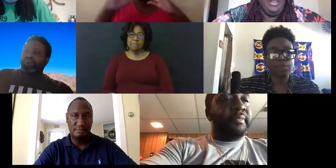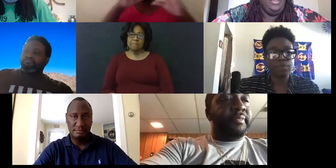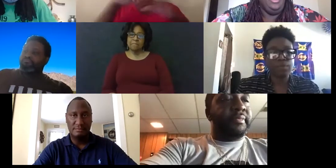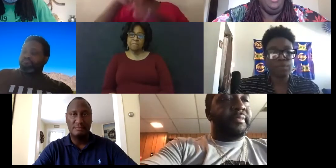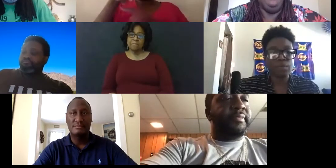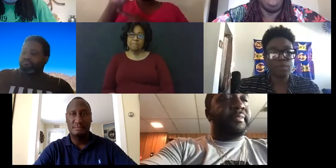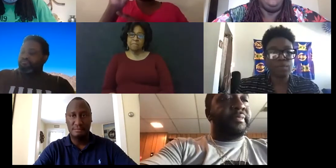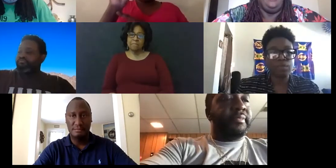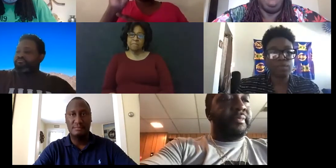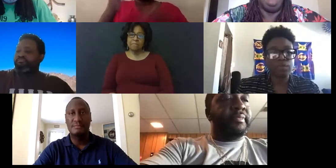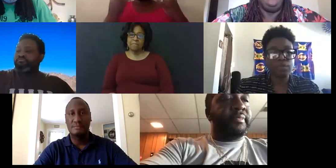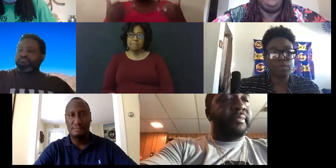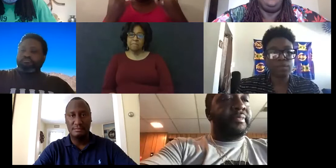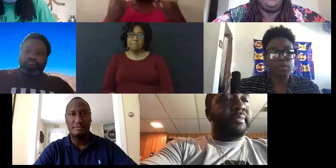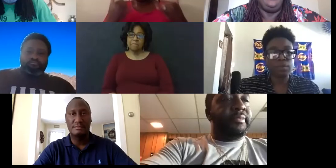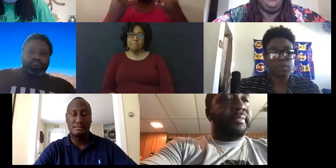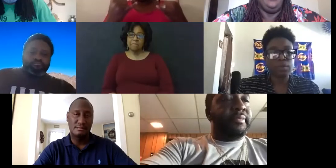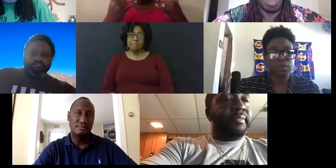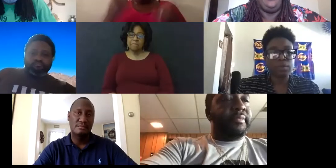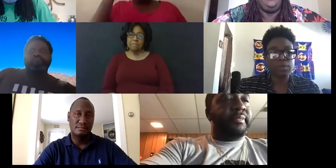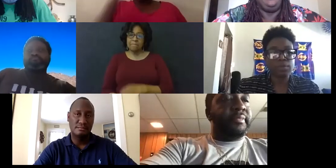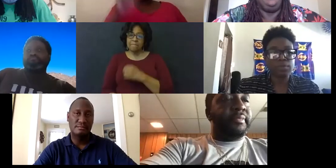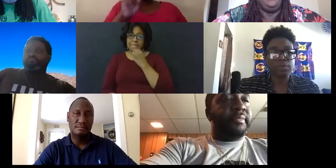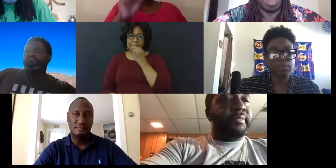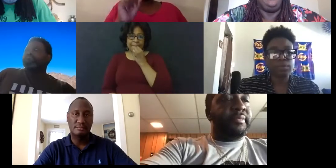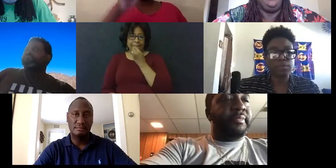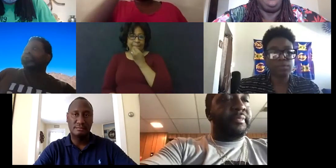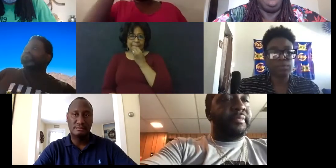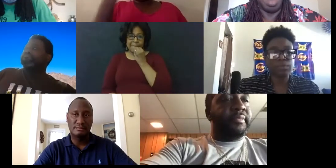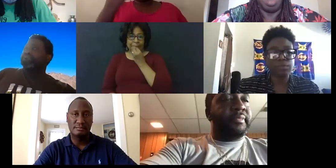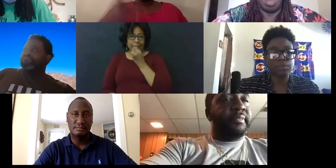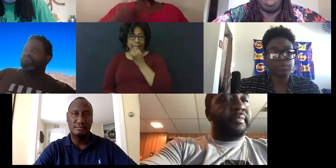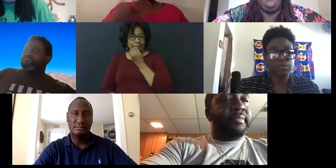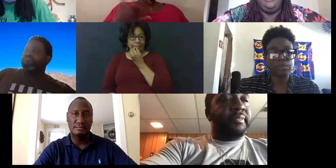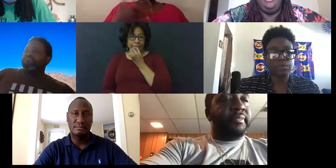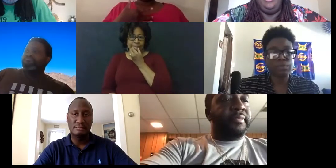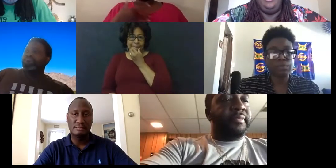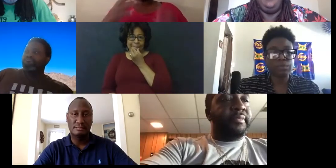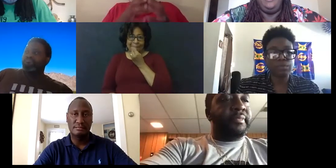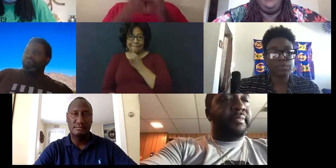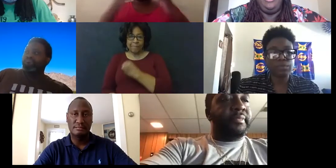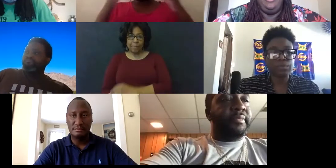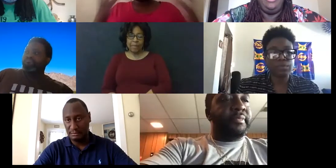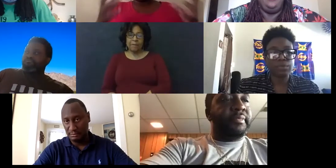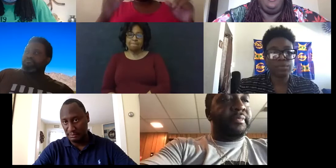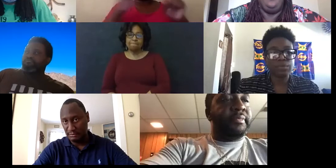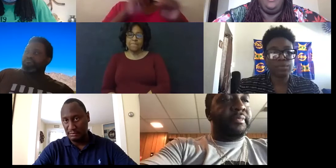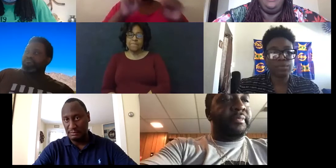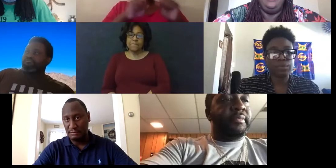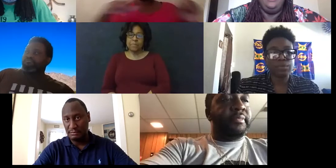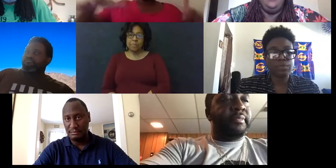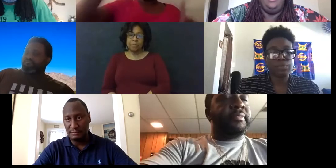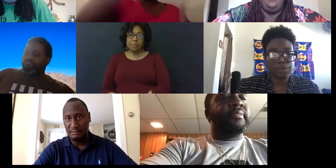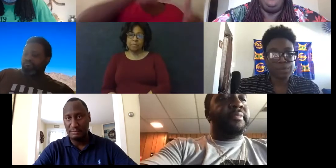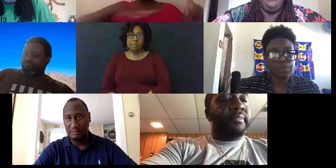Pennsylvania. Right now, in terms of disability and Blackness, it feels like a lot of erasure in a lot of different spaces all at